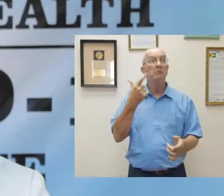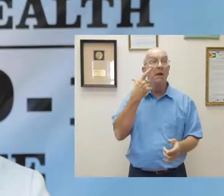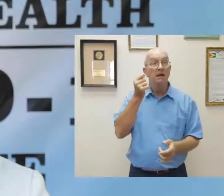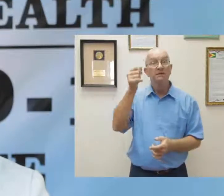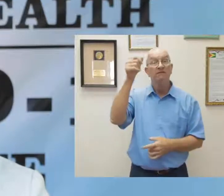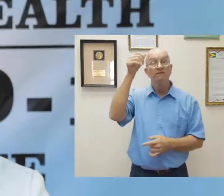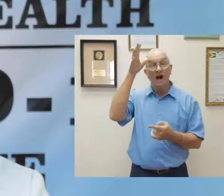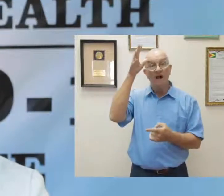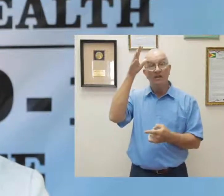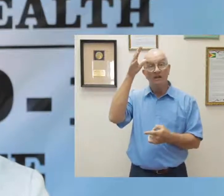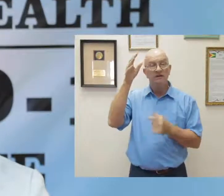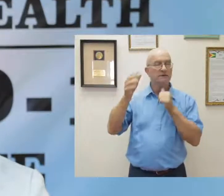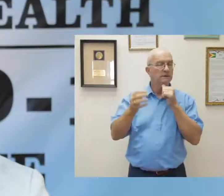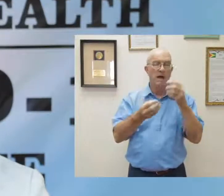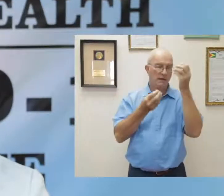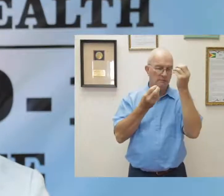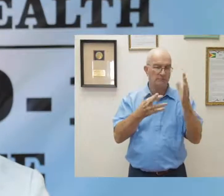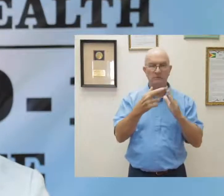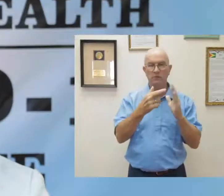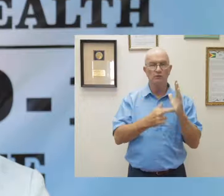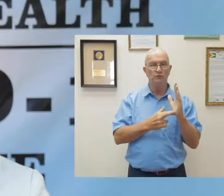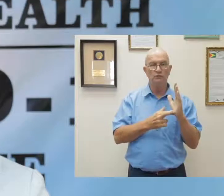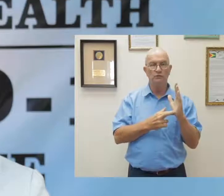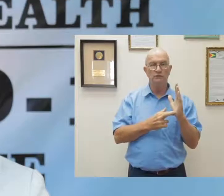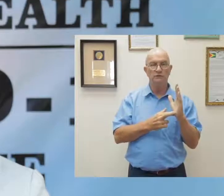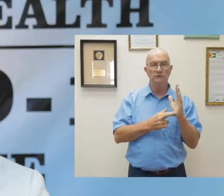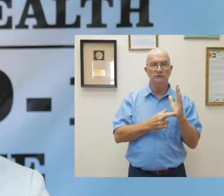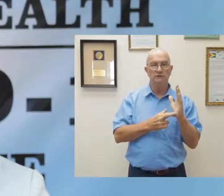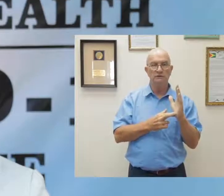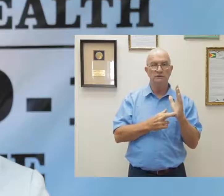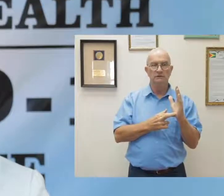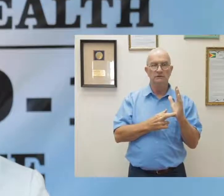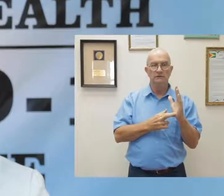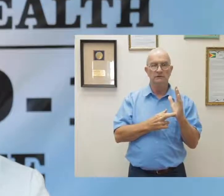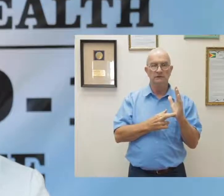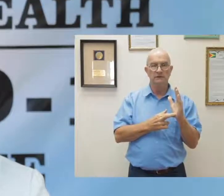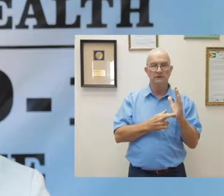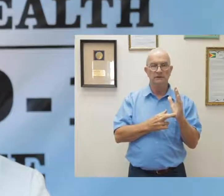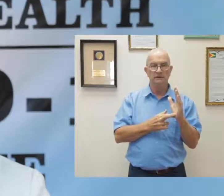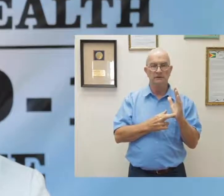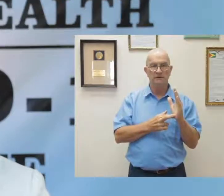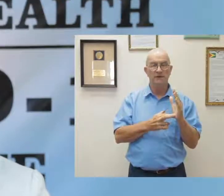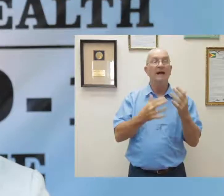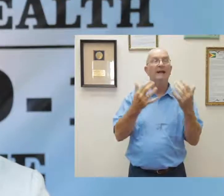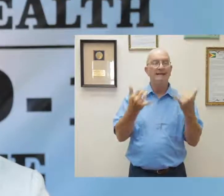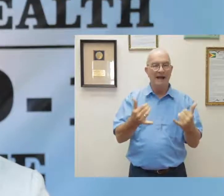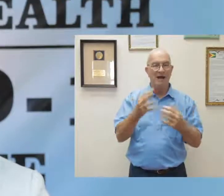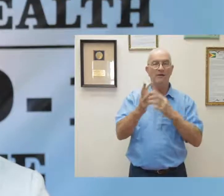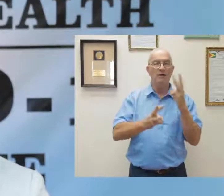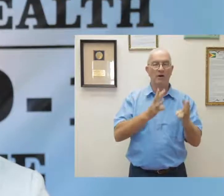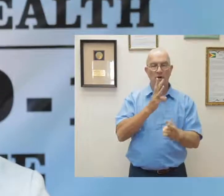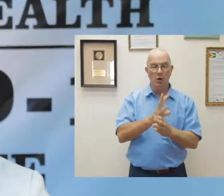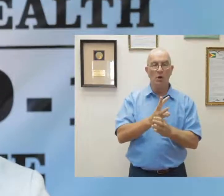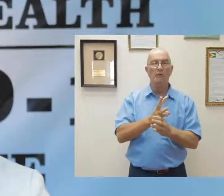because the father did comply with the guidelines. And now for the global